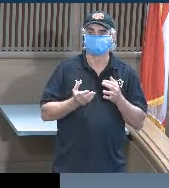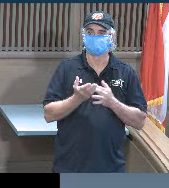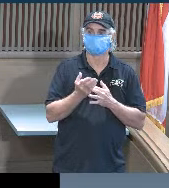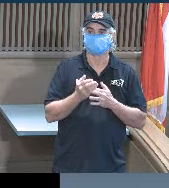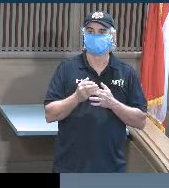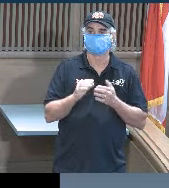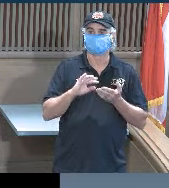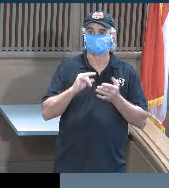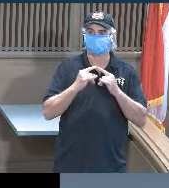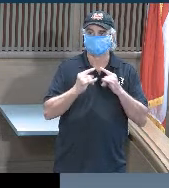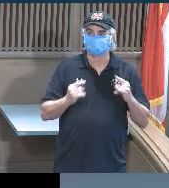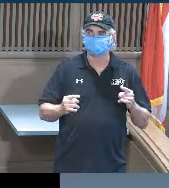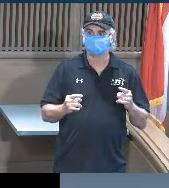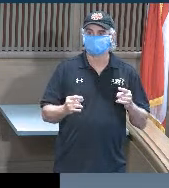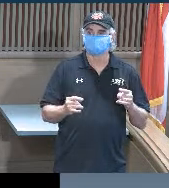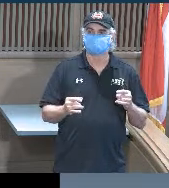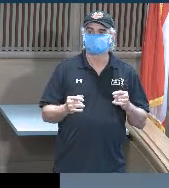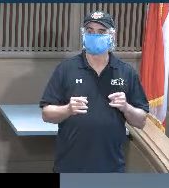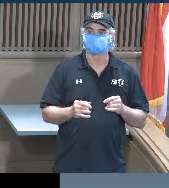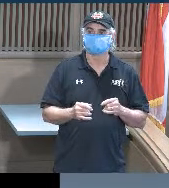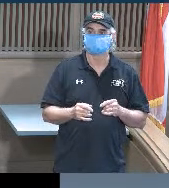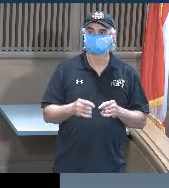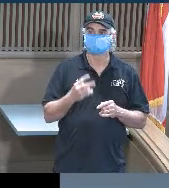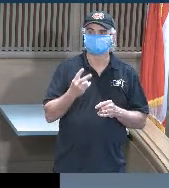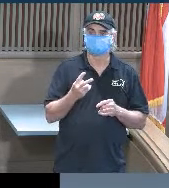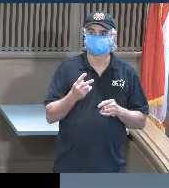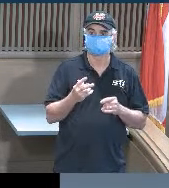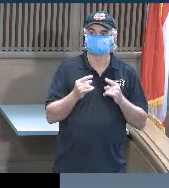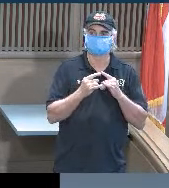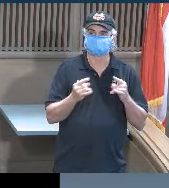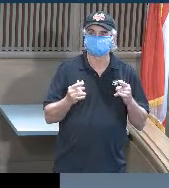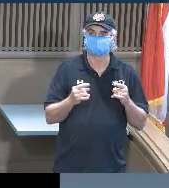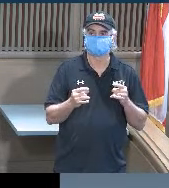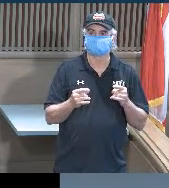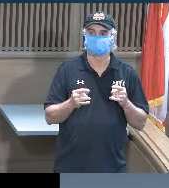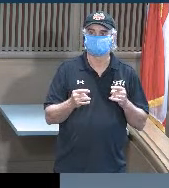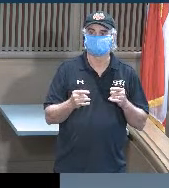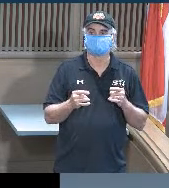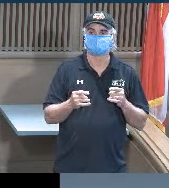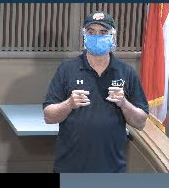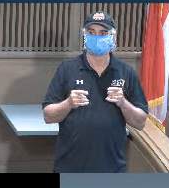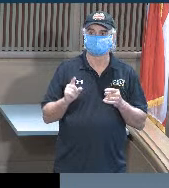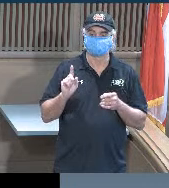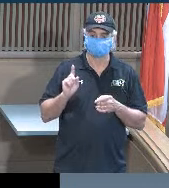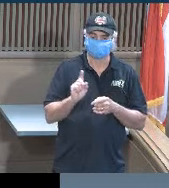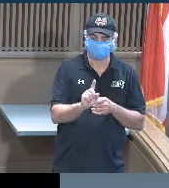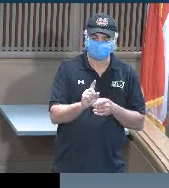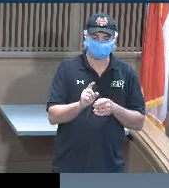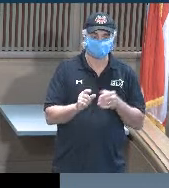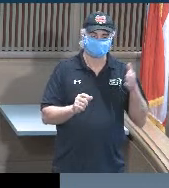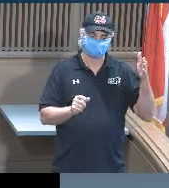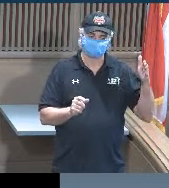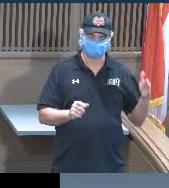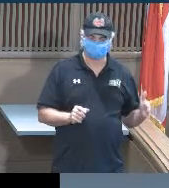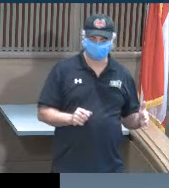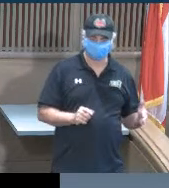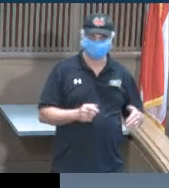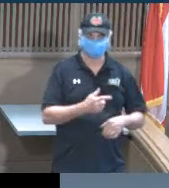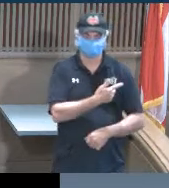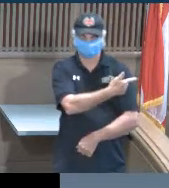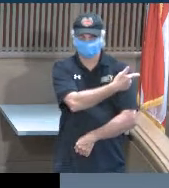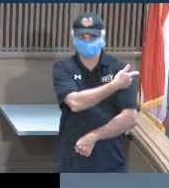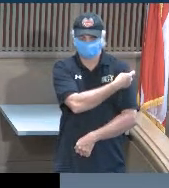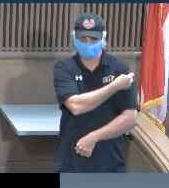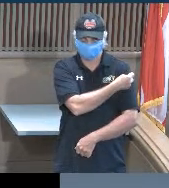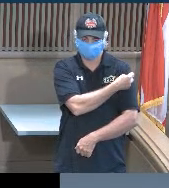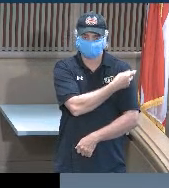tents set up with 6 lanes of traffic. You will be directed into which tent. You'll pull up, lower your windows down. An inoculator will